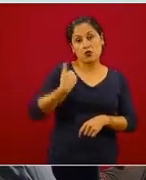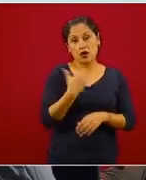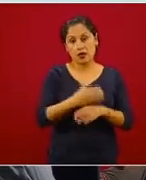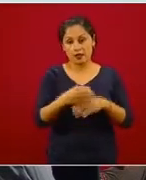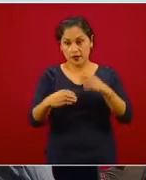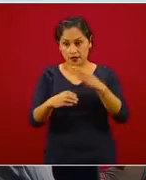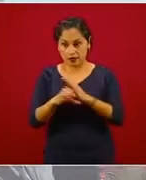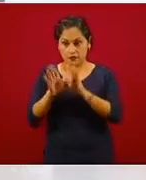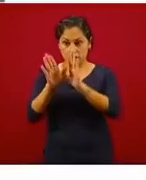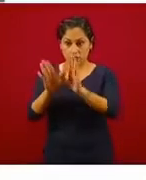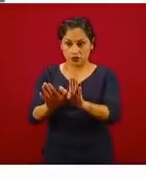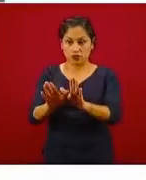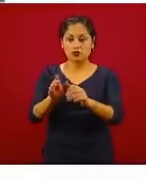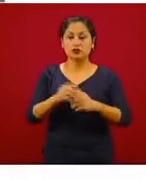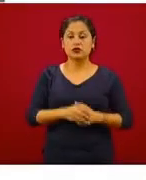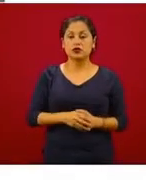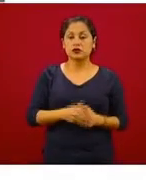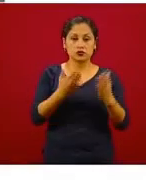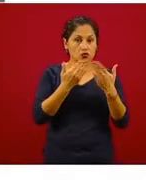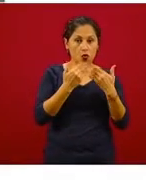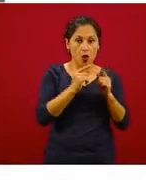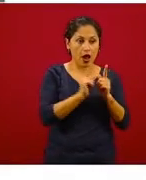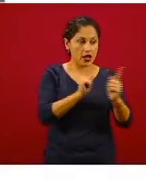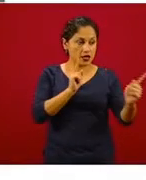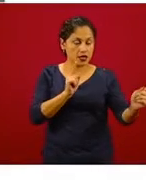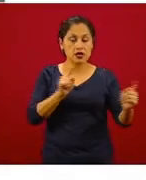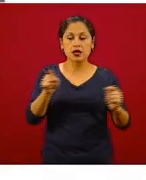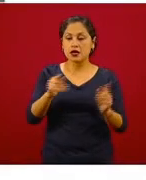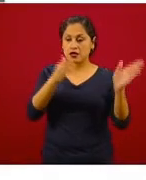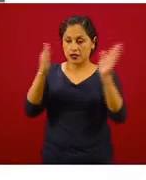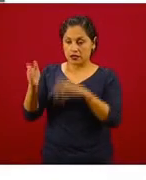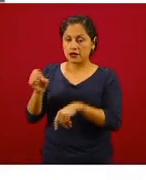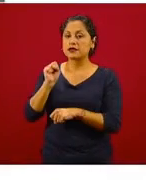We can see the lockers here,